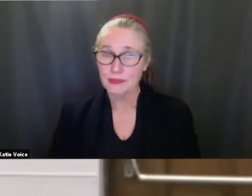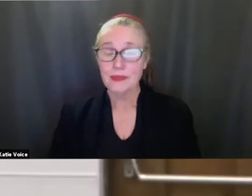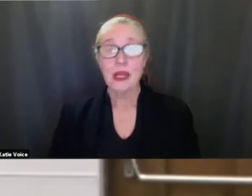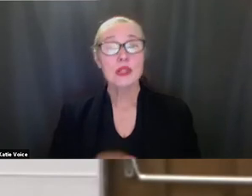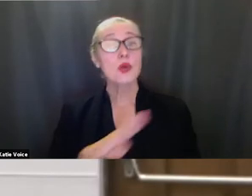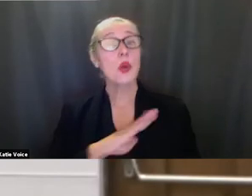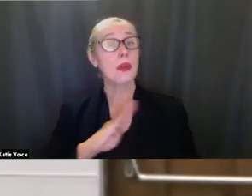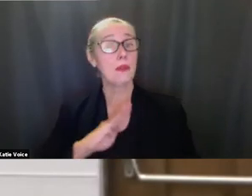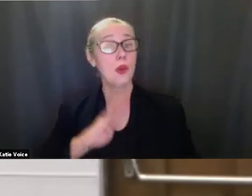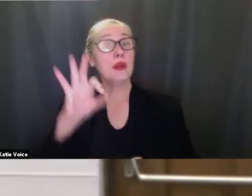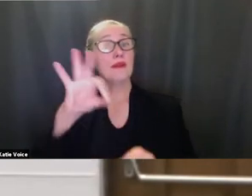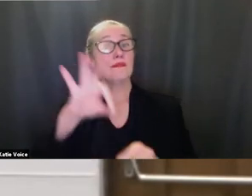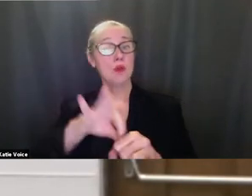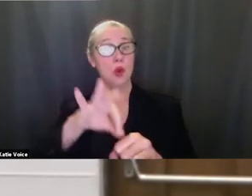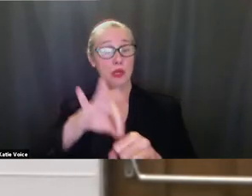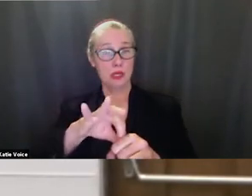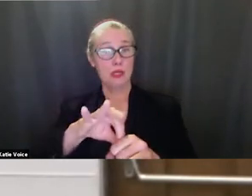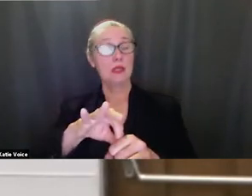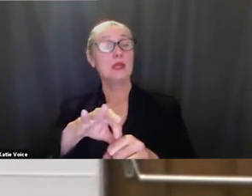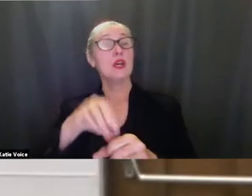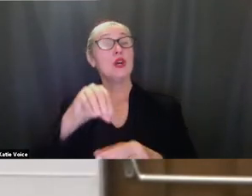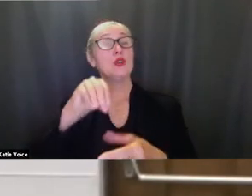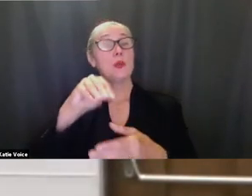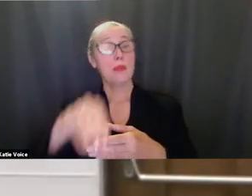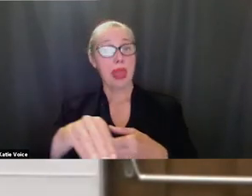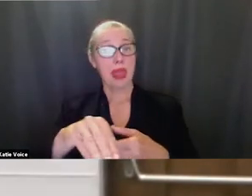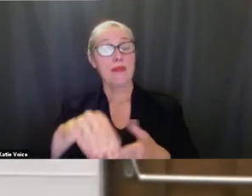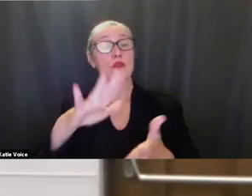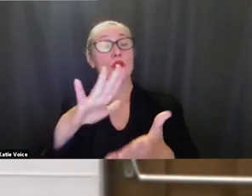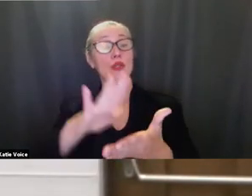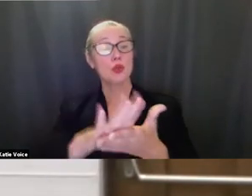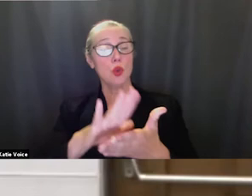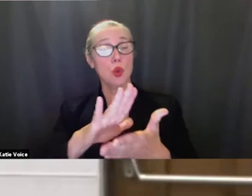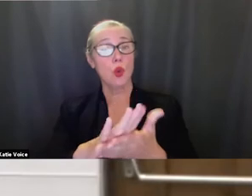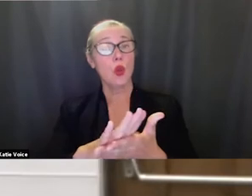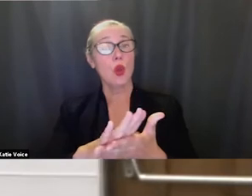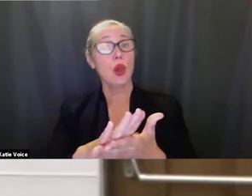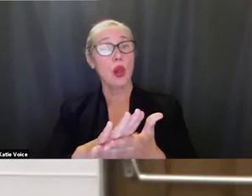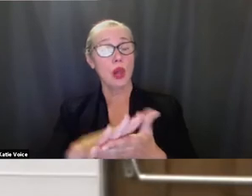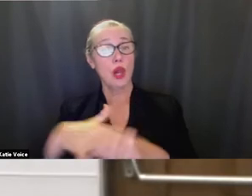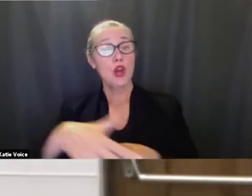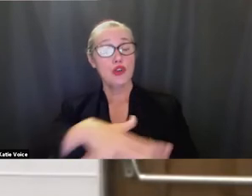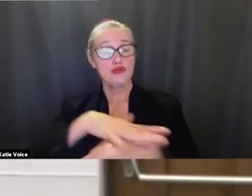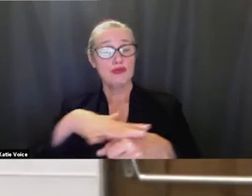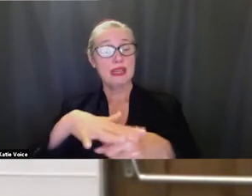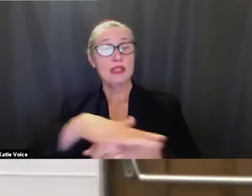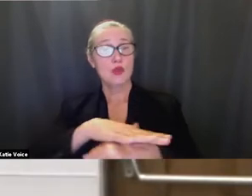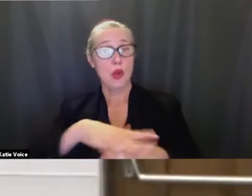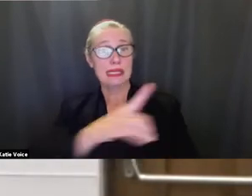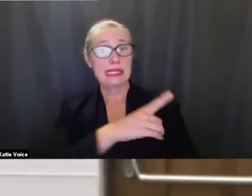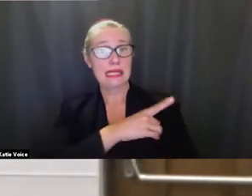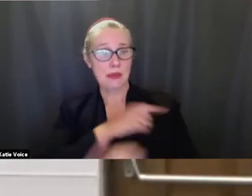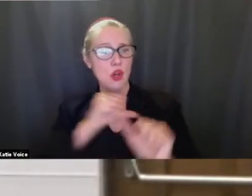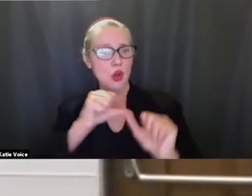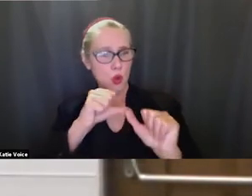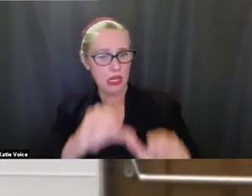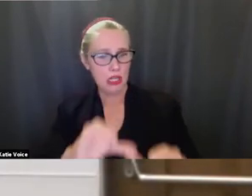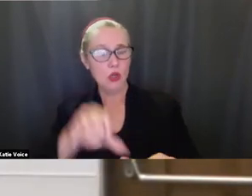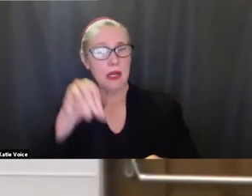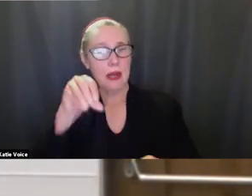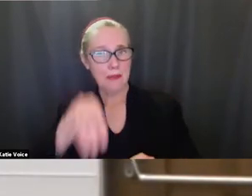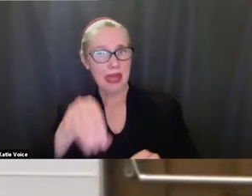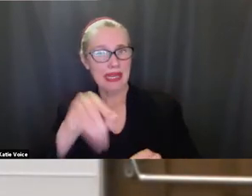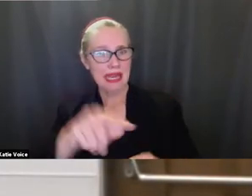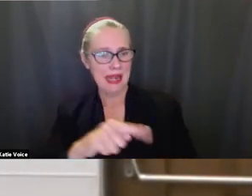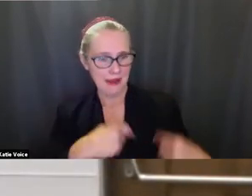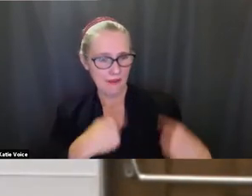voting to fund a school resource deputy we have continued to fund the school resource deputy since